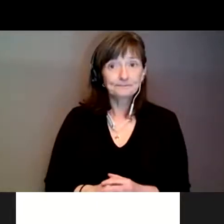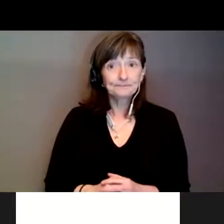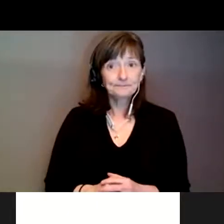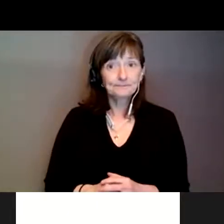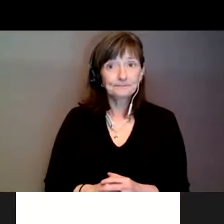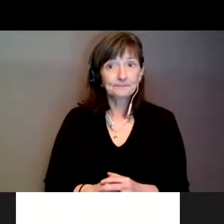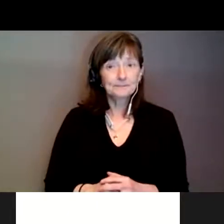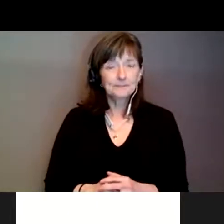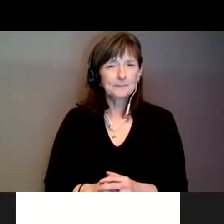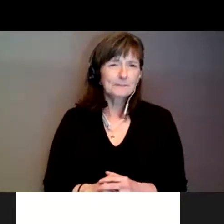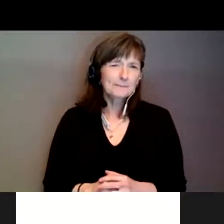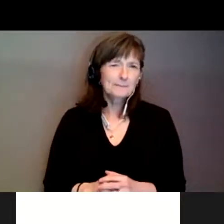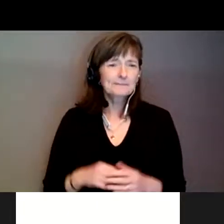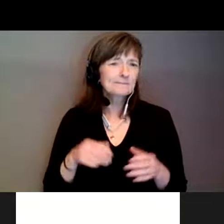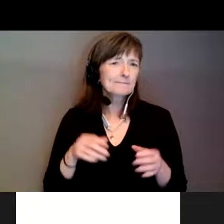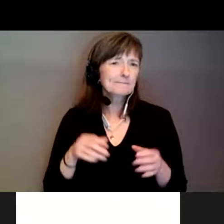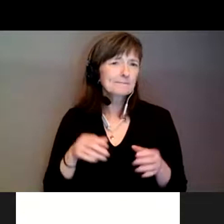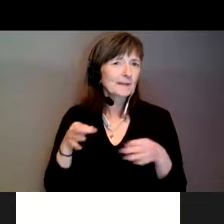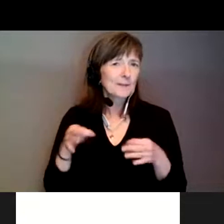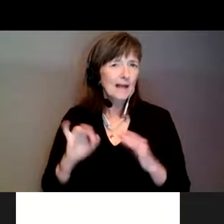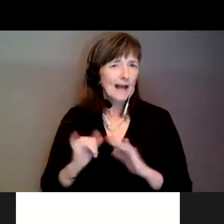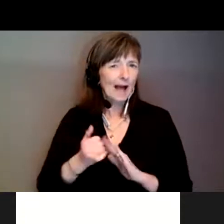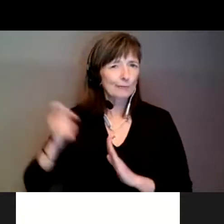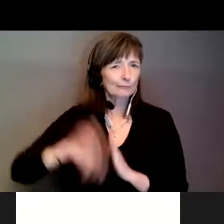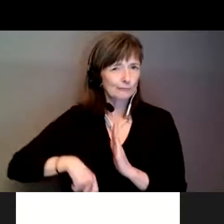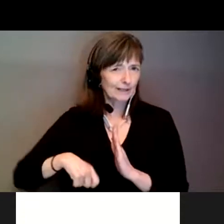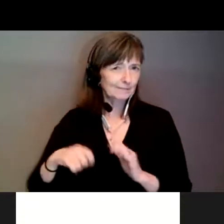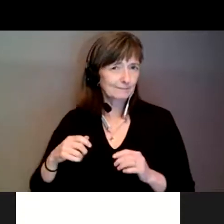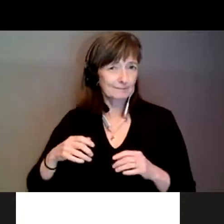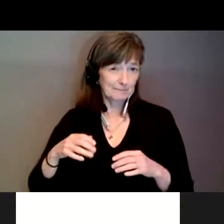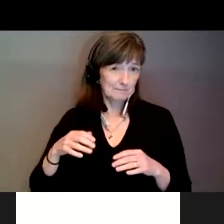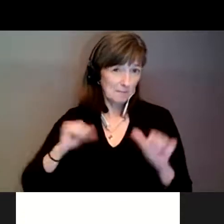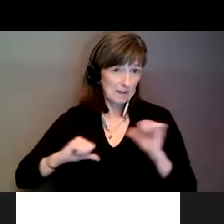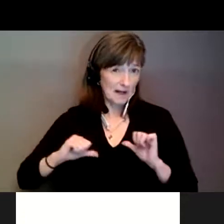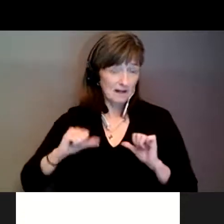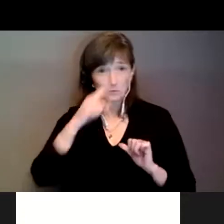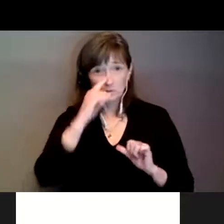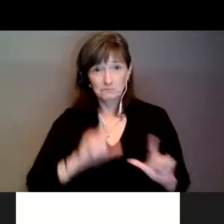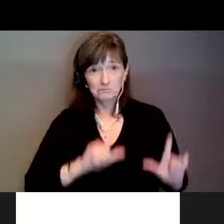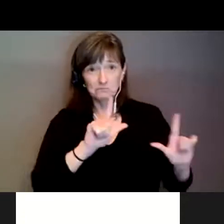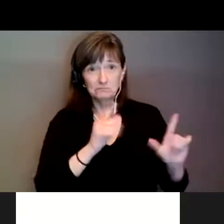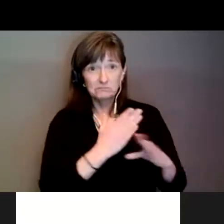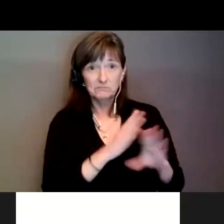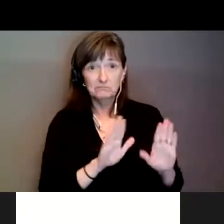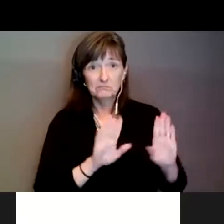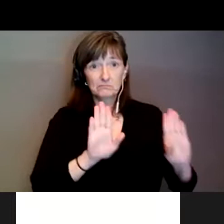just go through a little bit about how we do that. Can you pull up a slide for us there, please, Rianne?